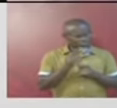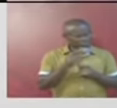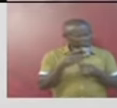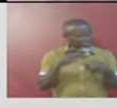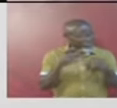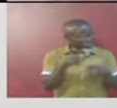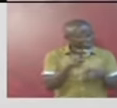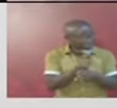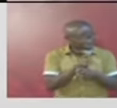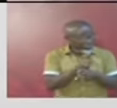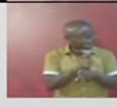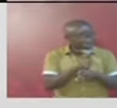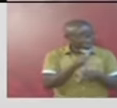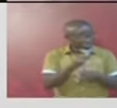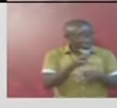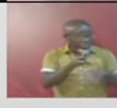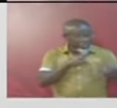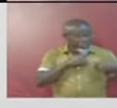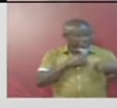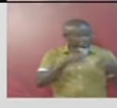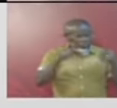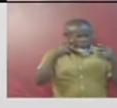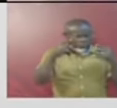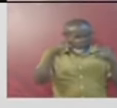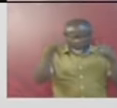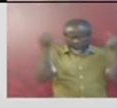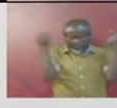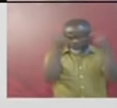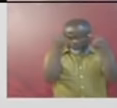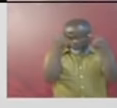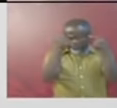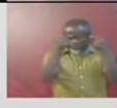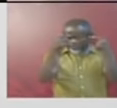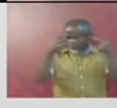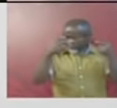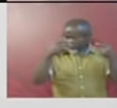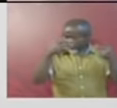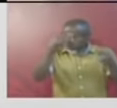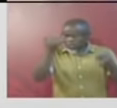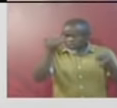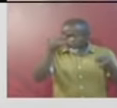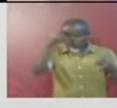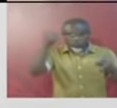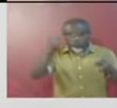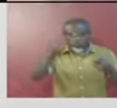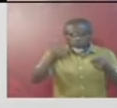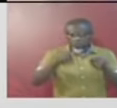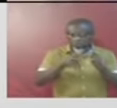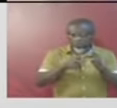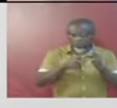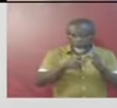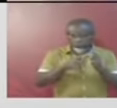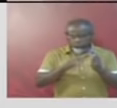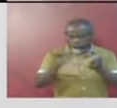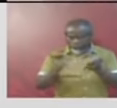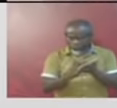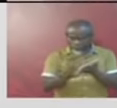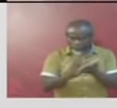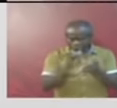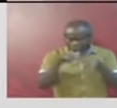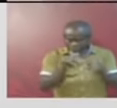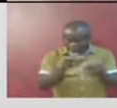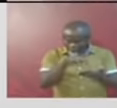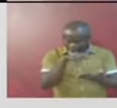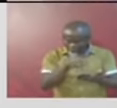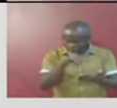to a particular cause. So what I would suggest is that if you are having persistent headaches related to whatever it may be, that you seek